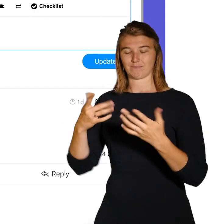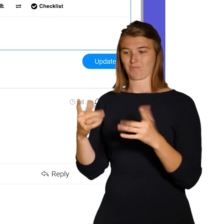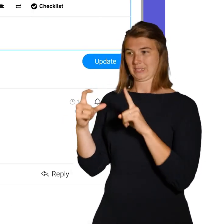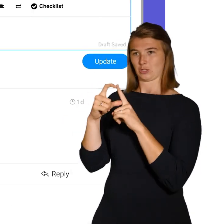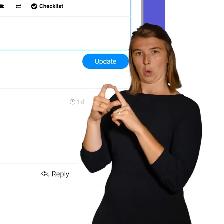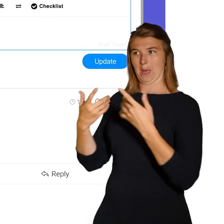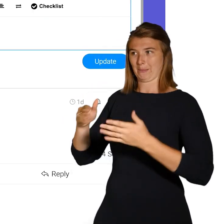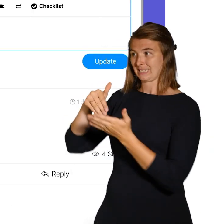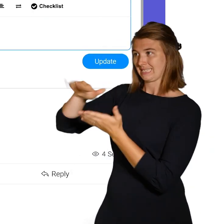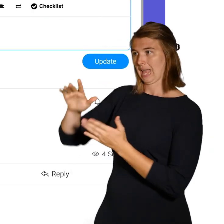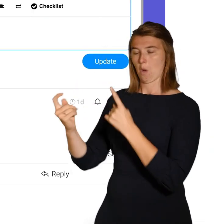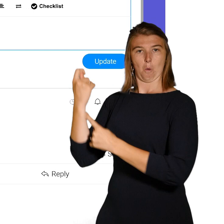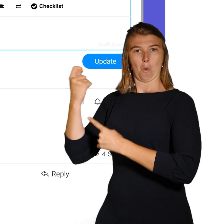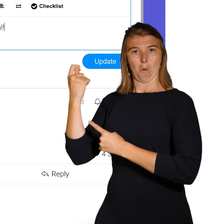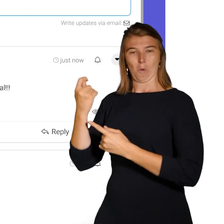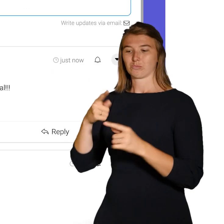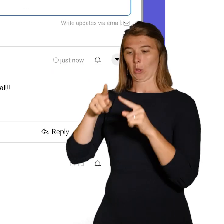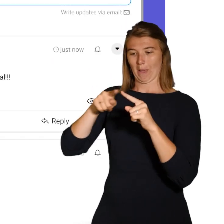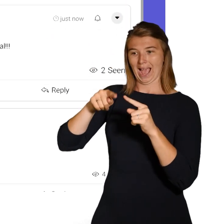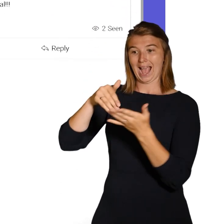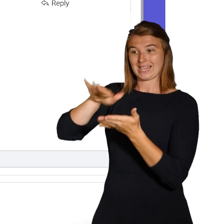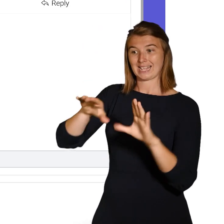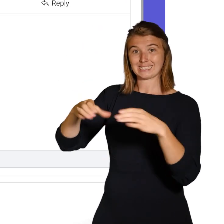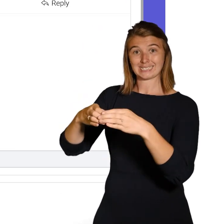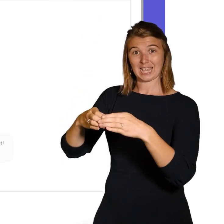Let's at mention sales to celebrate the good news with the team.